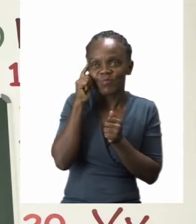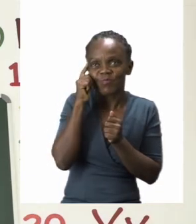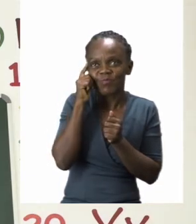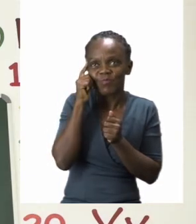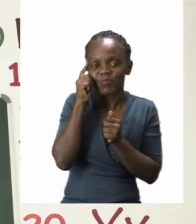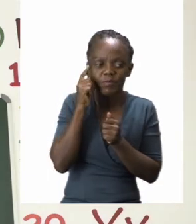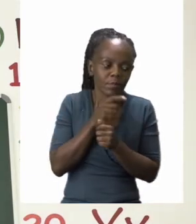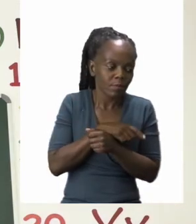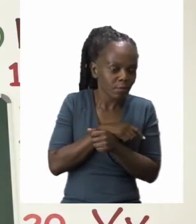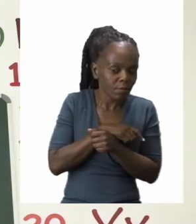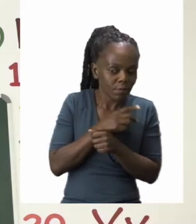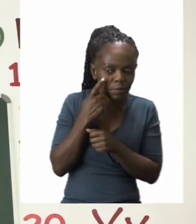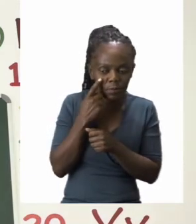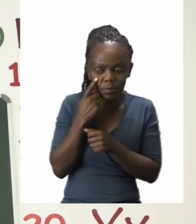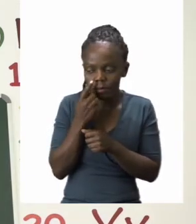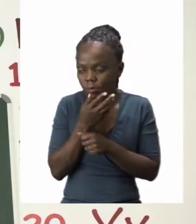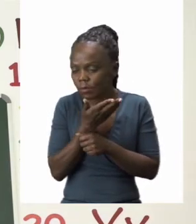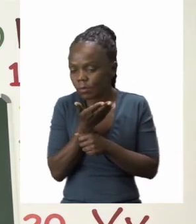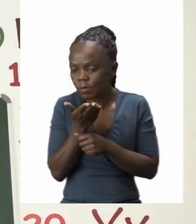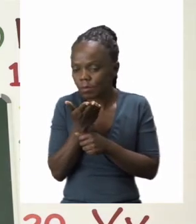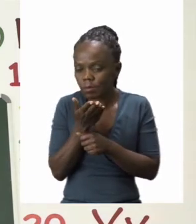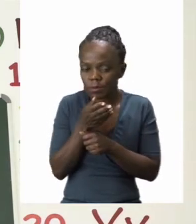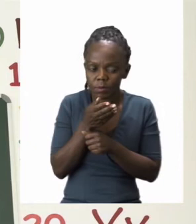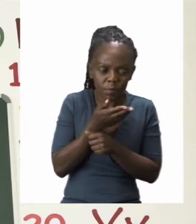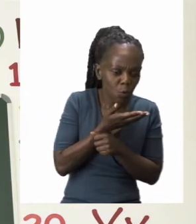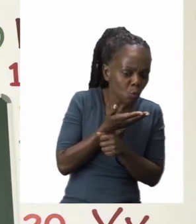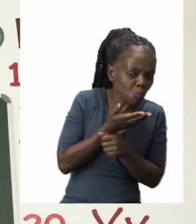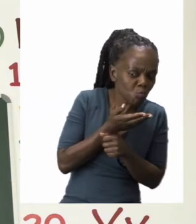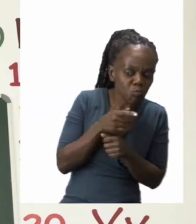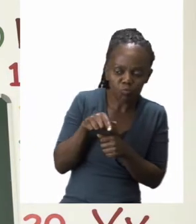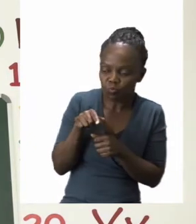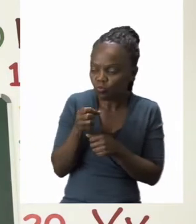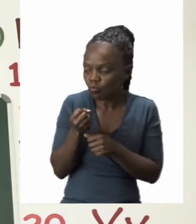out somewhere. He must be around.